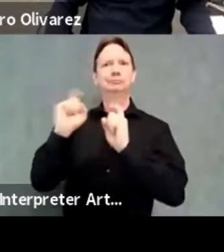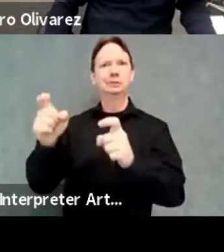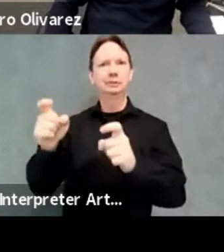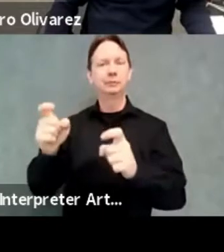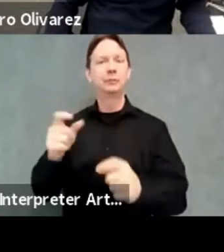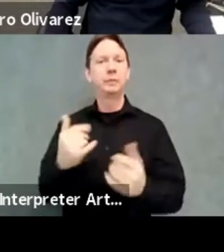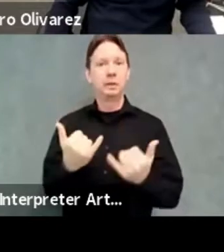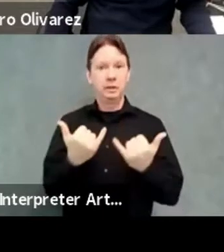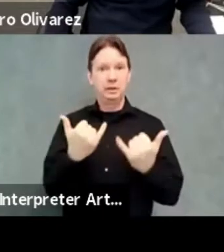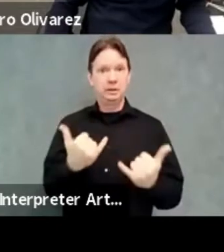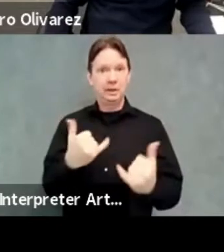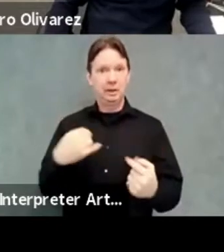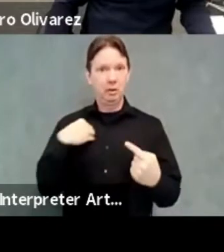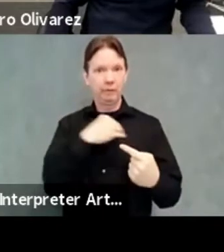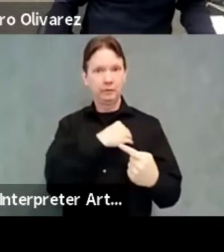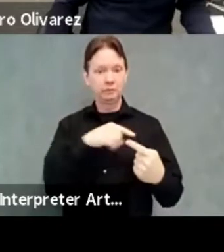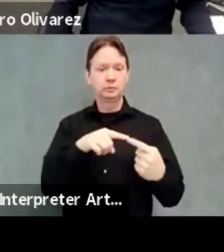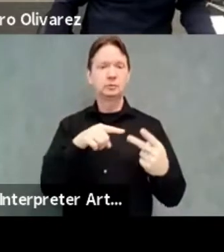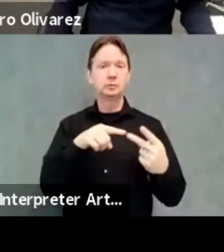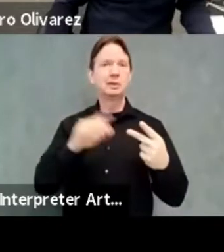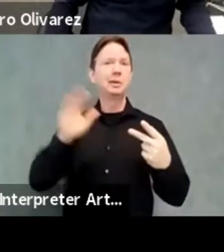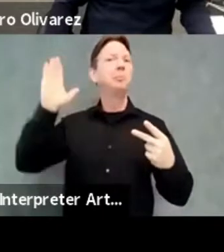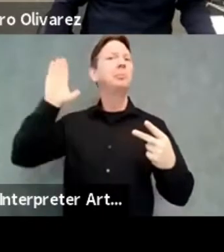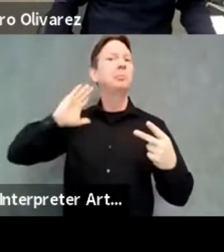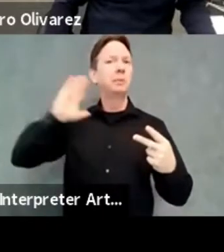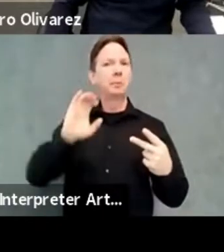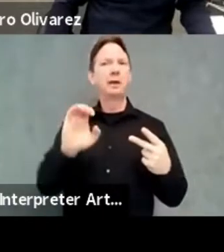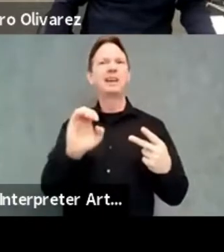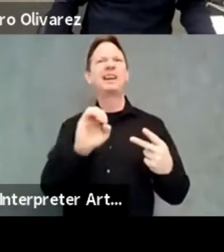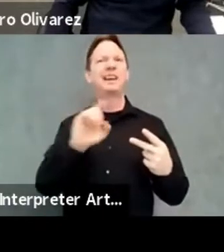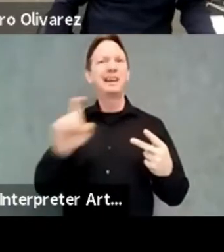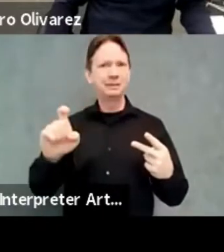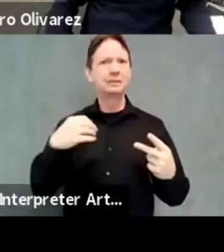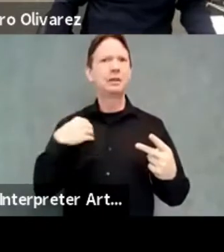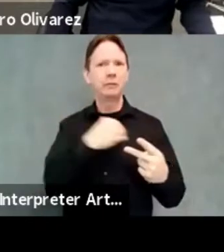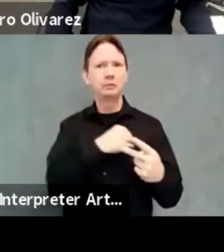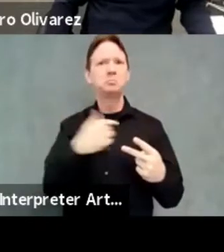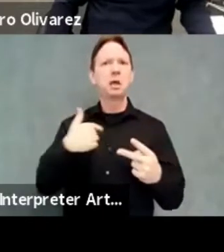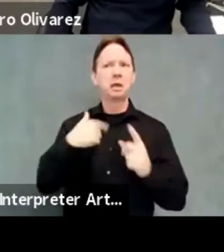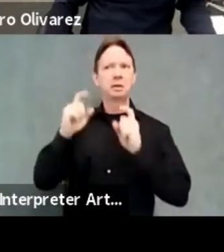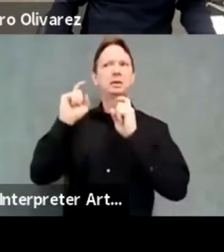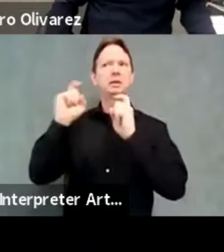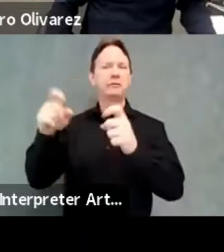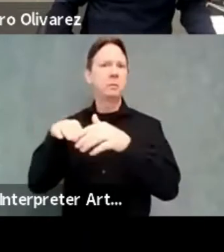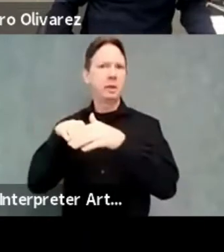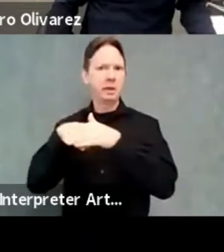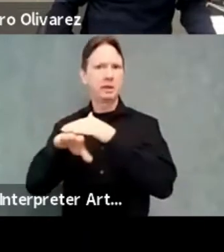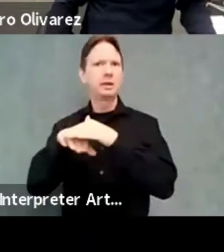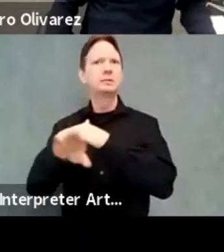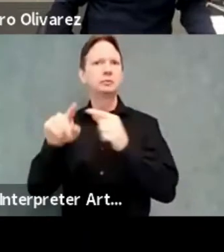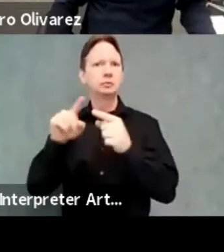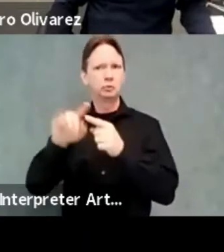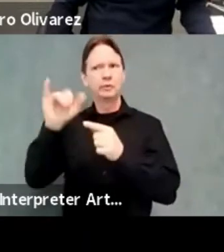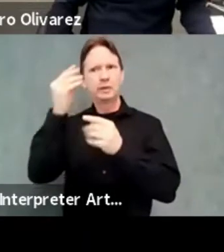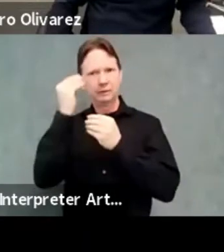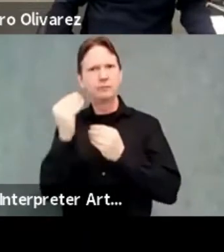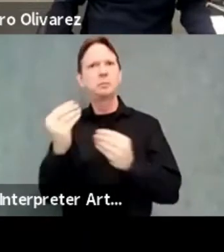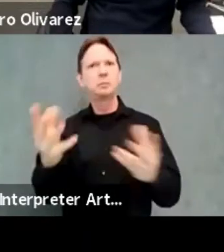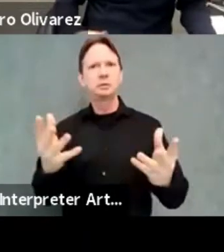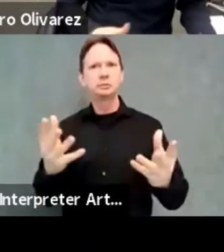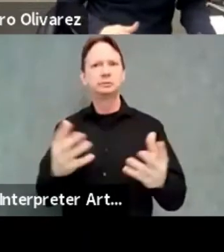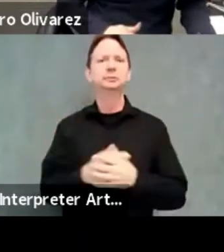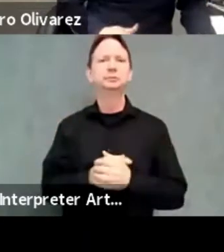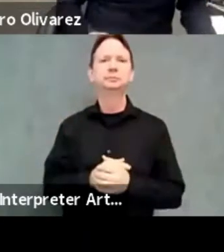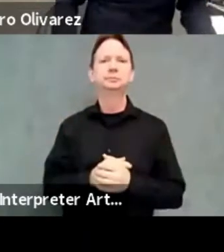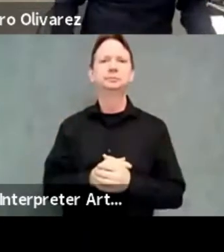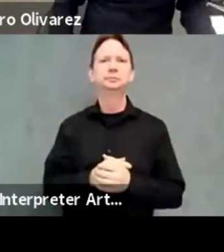SIG's listserv. We are just wrapping up that work for 2021 to 2022. And so if you don't have access yet, it should be granted